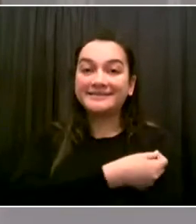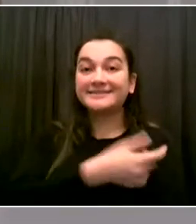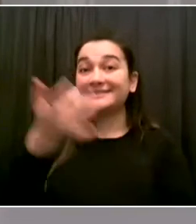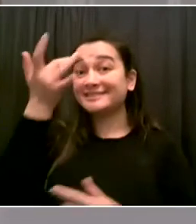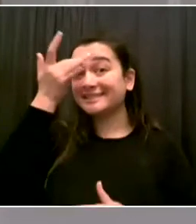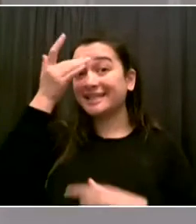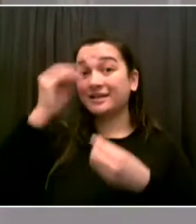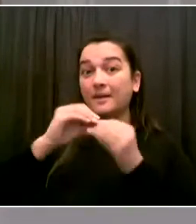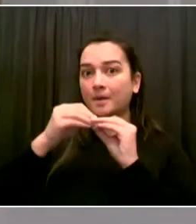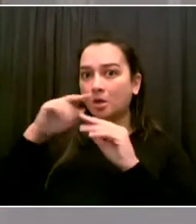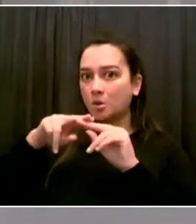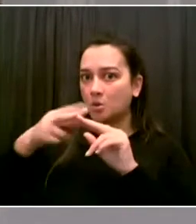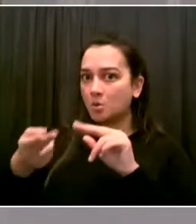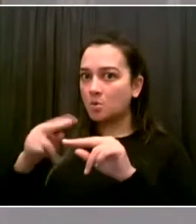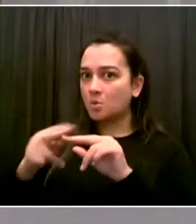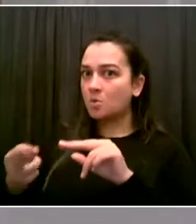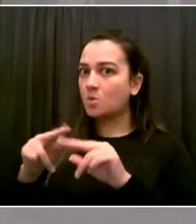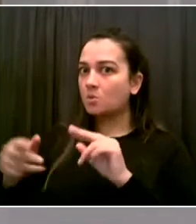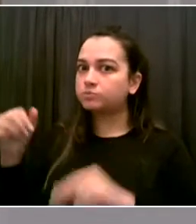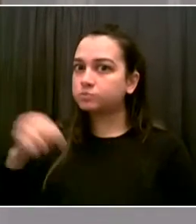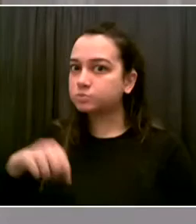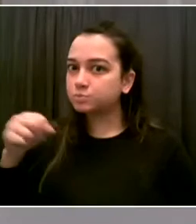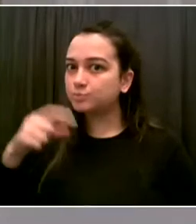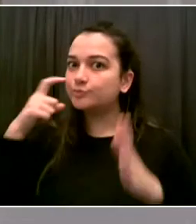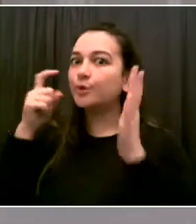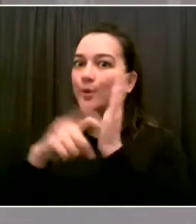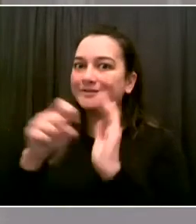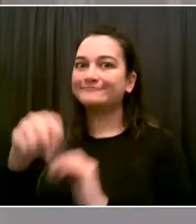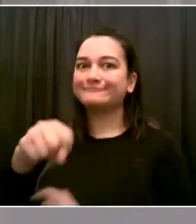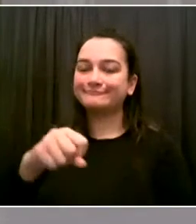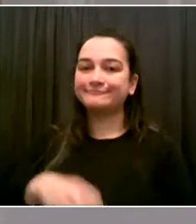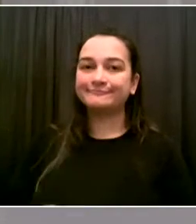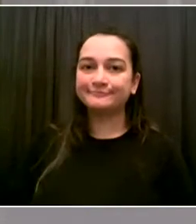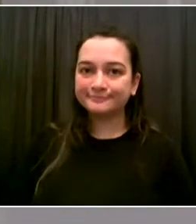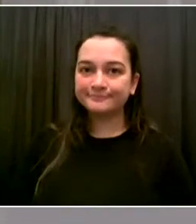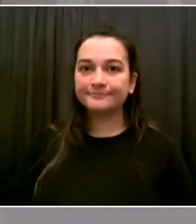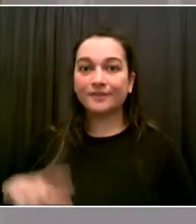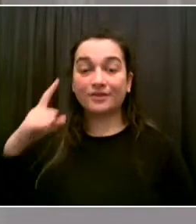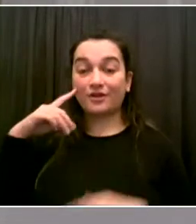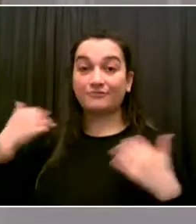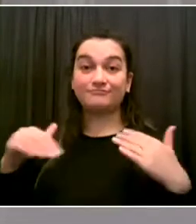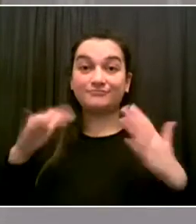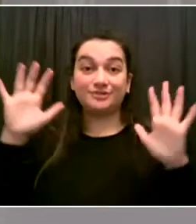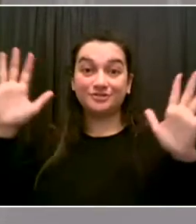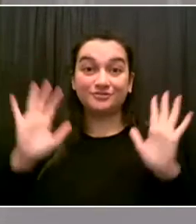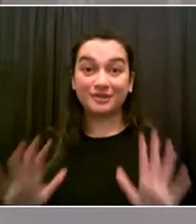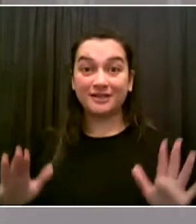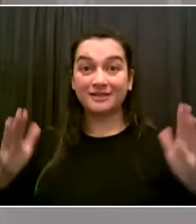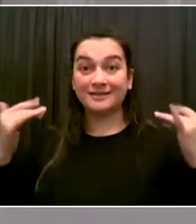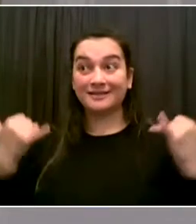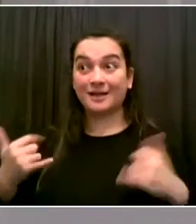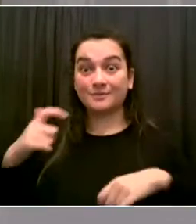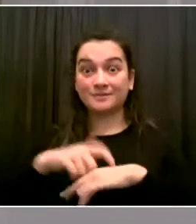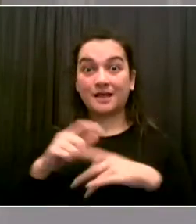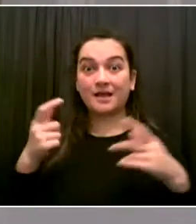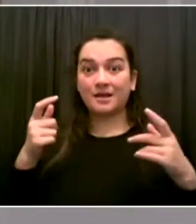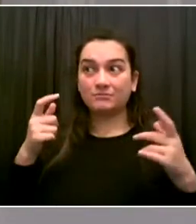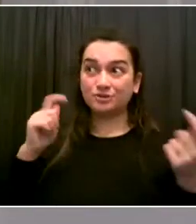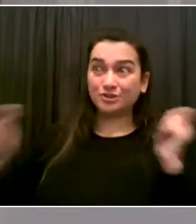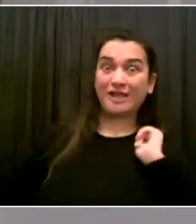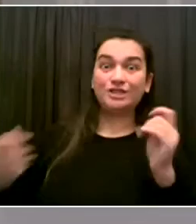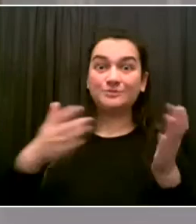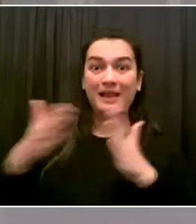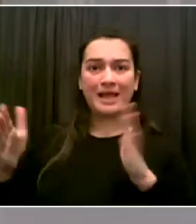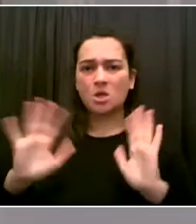now that continuing the strategy that we have is the best approach. But of course, we are going to learn more as we hear from the